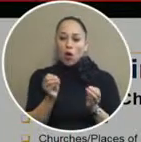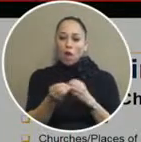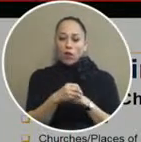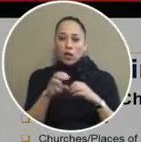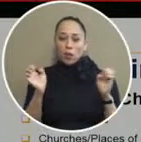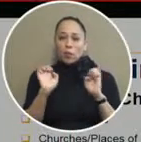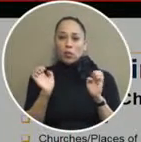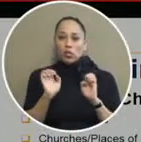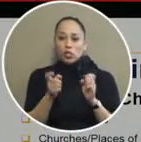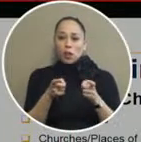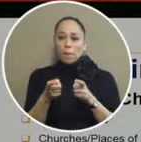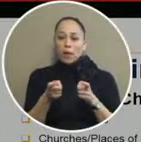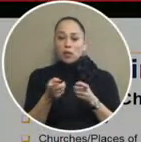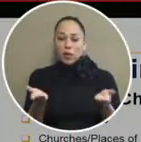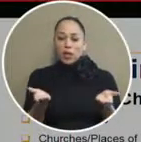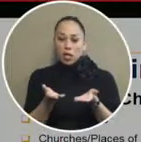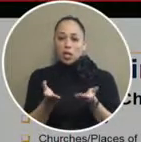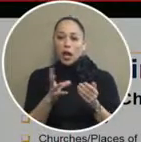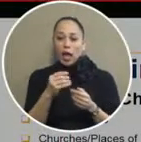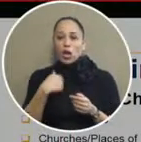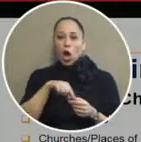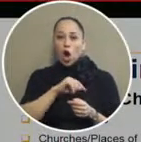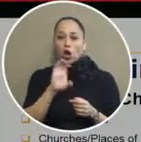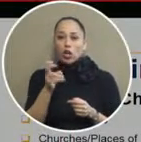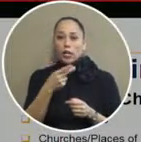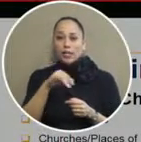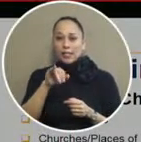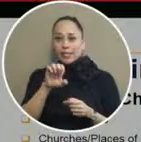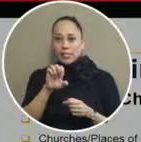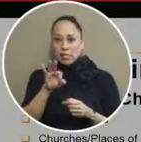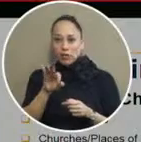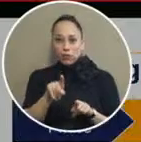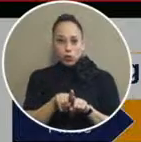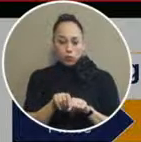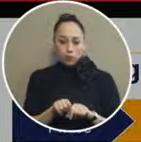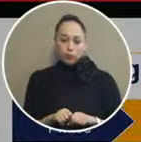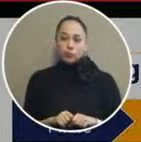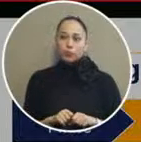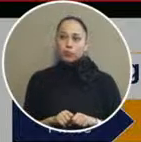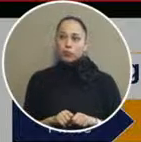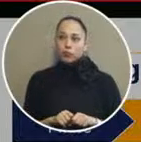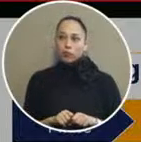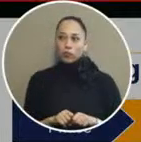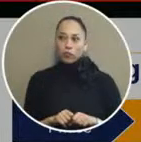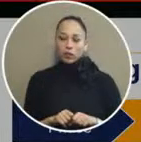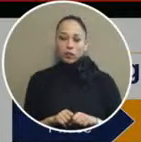Emergency Management here and our chief as well. Next slide.